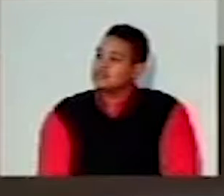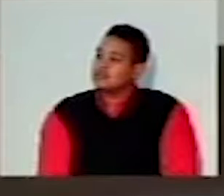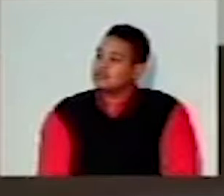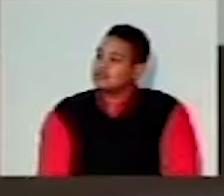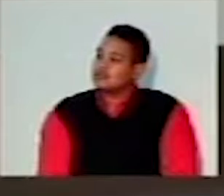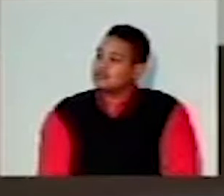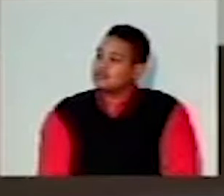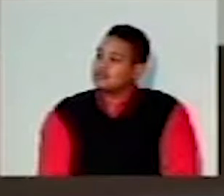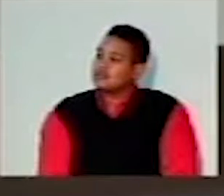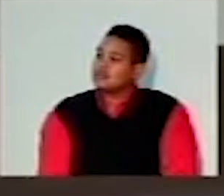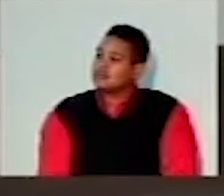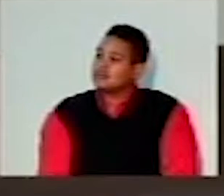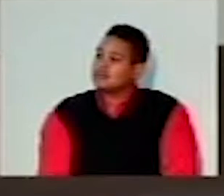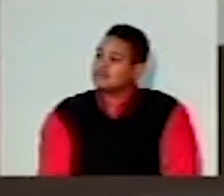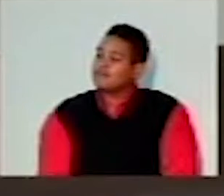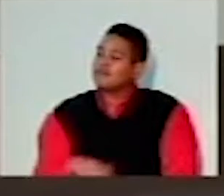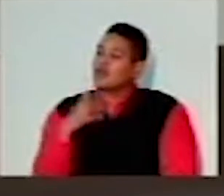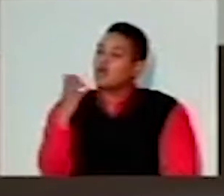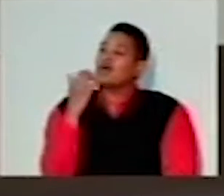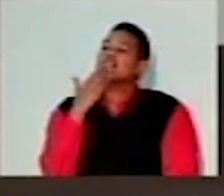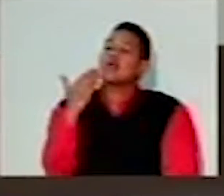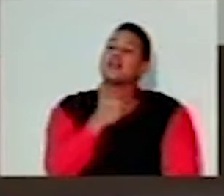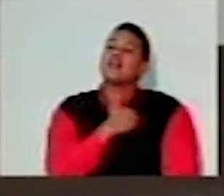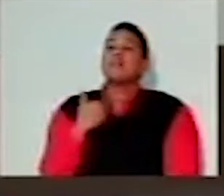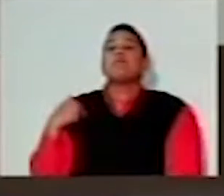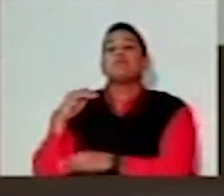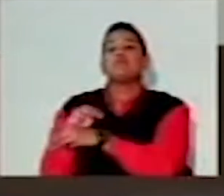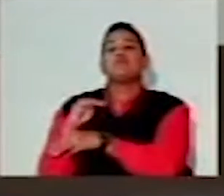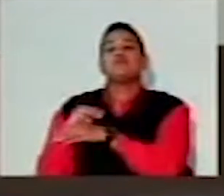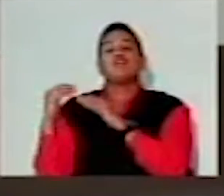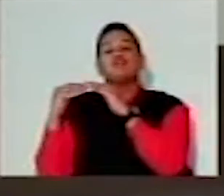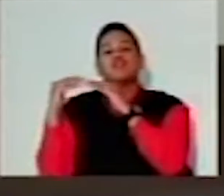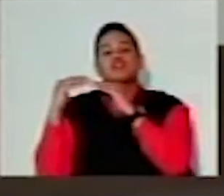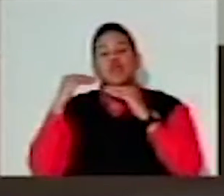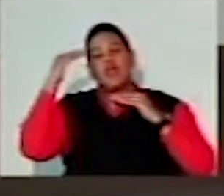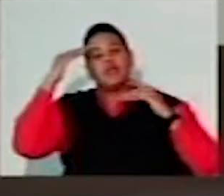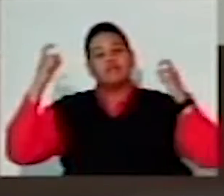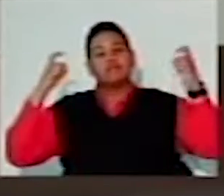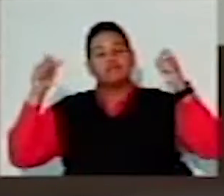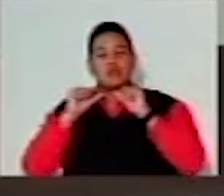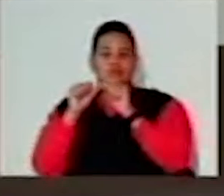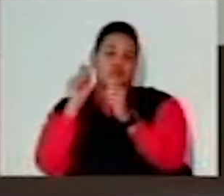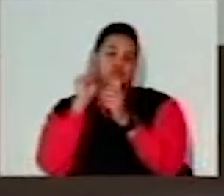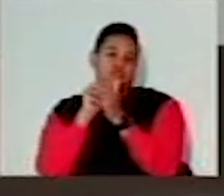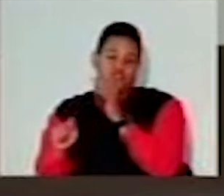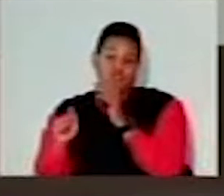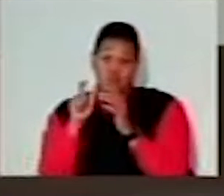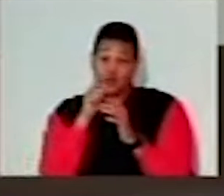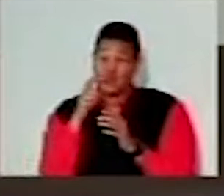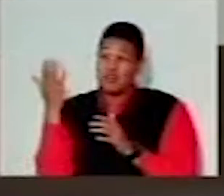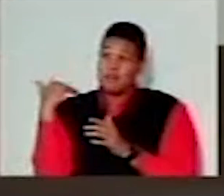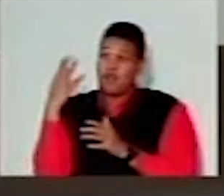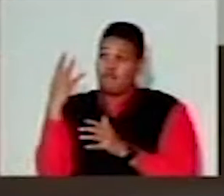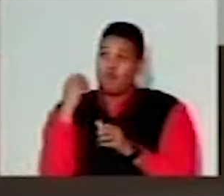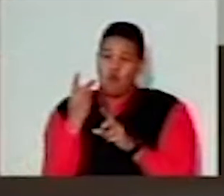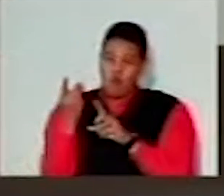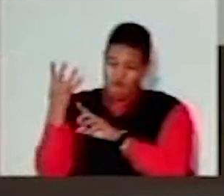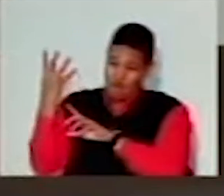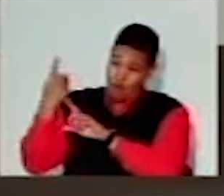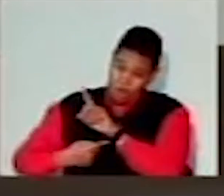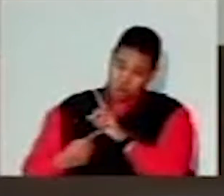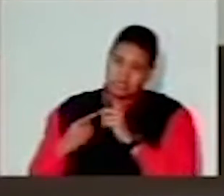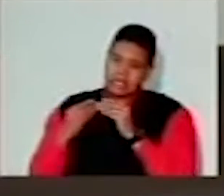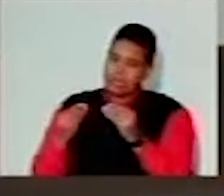the members of the Ministry of Justice, headed by the Permanent Secretary, who in the past 4 months have given me